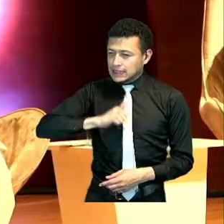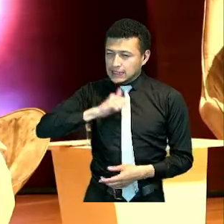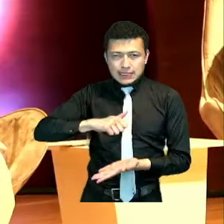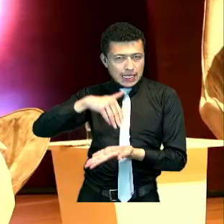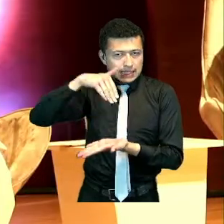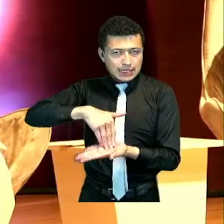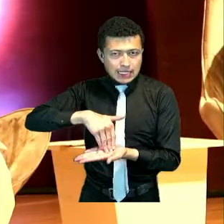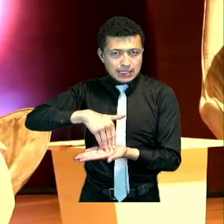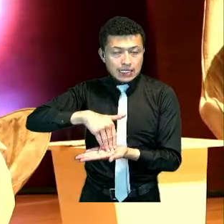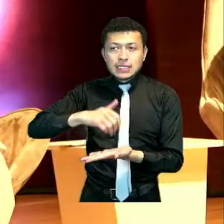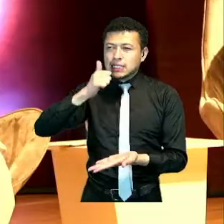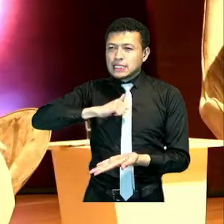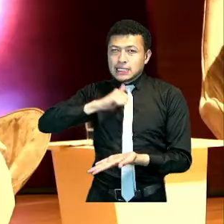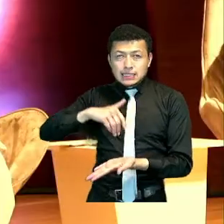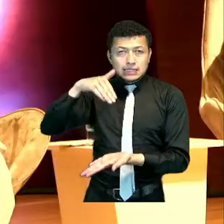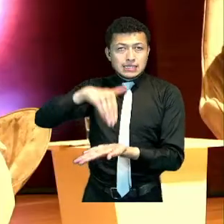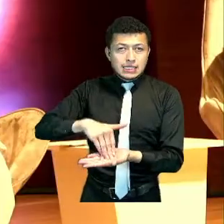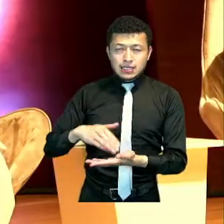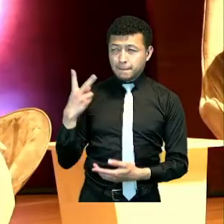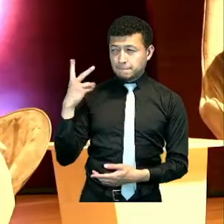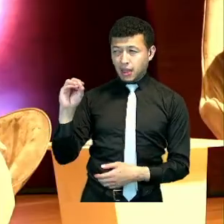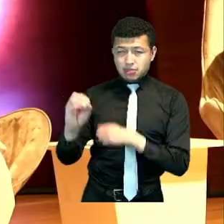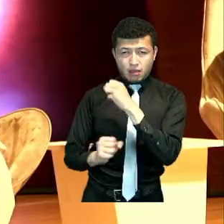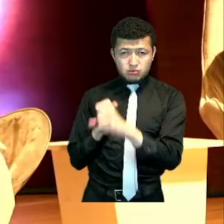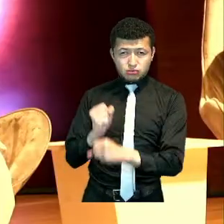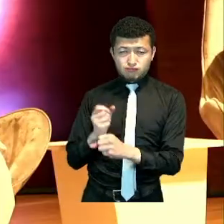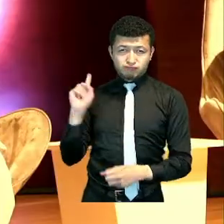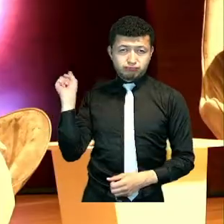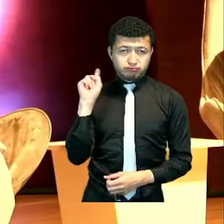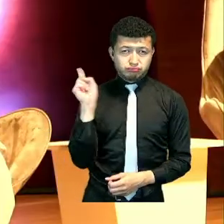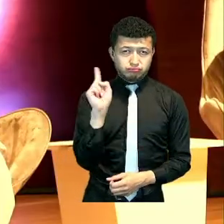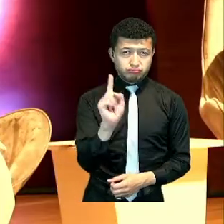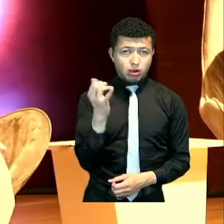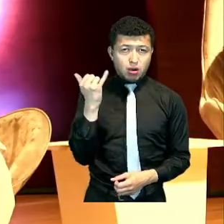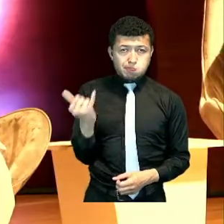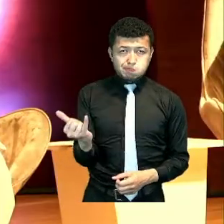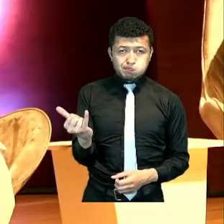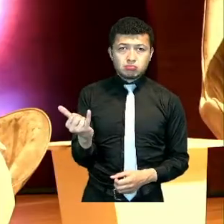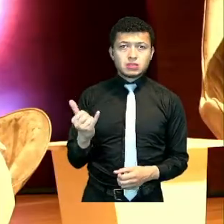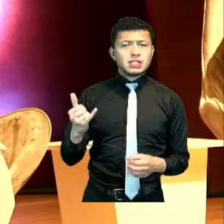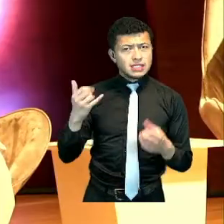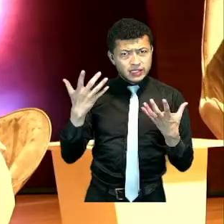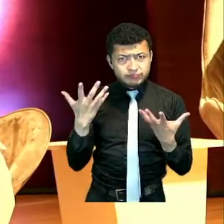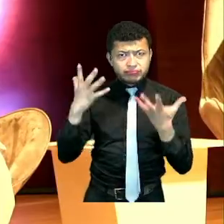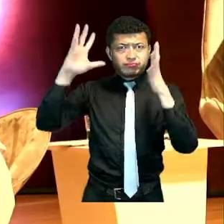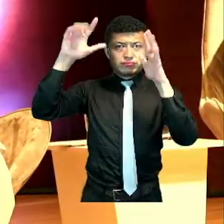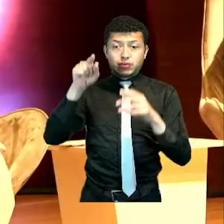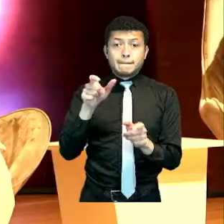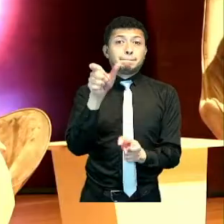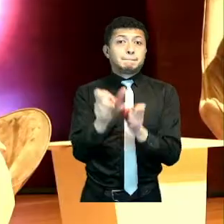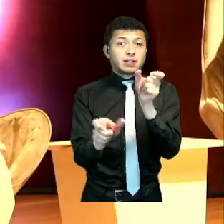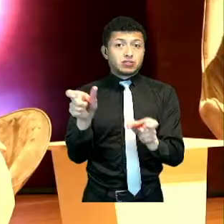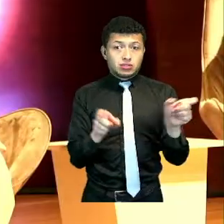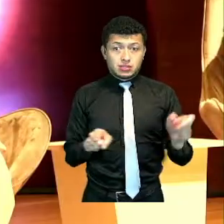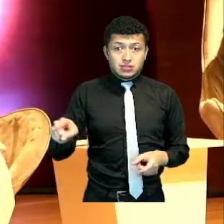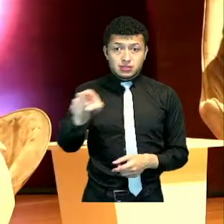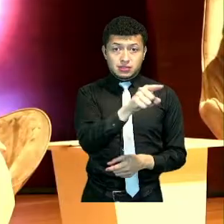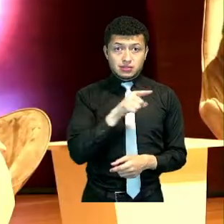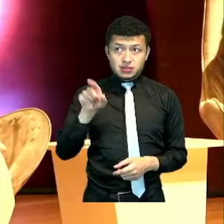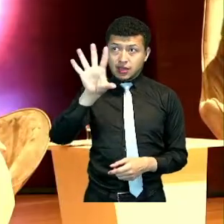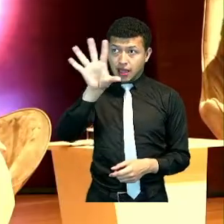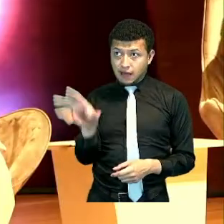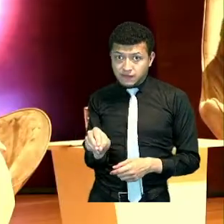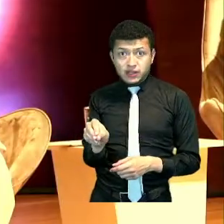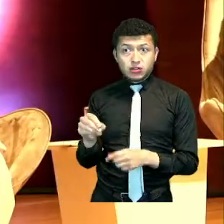people of African descent. And we fought for that. We lobbied civil society, government, all